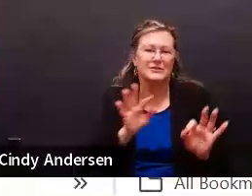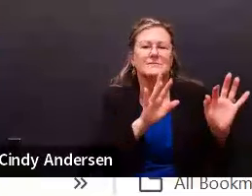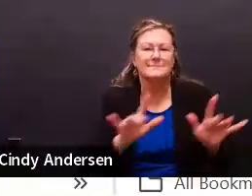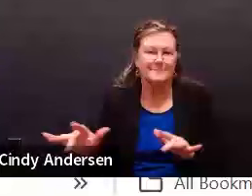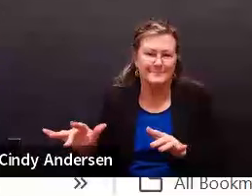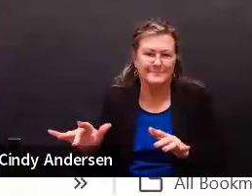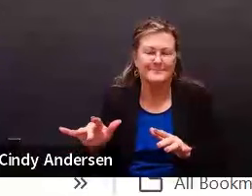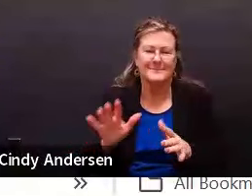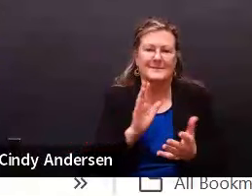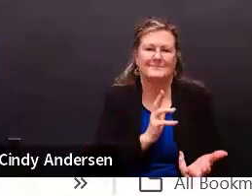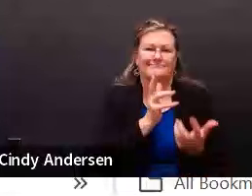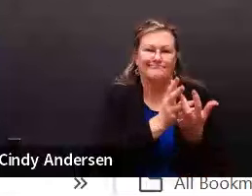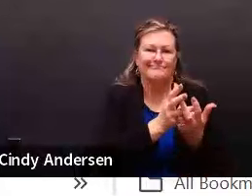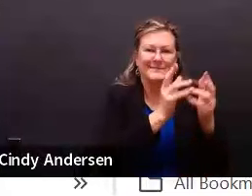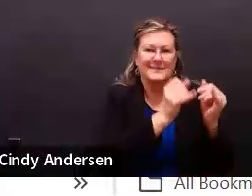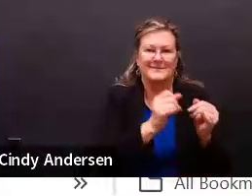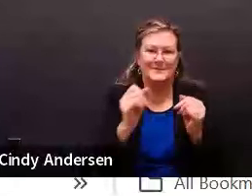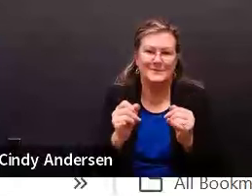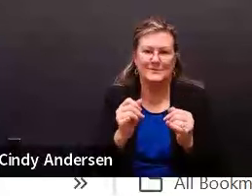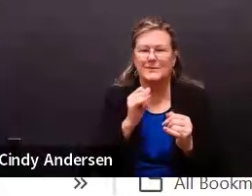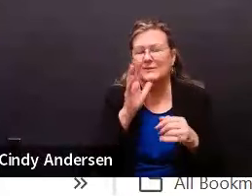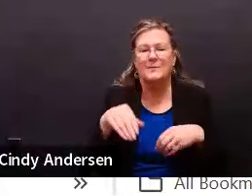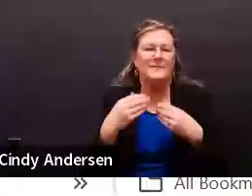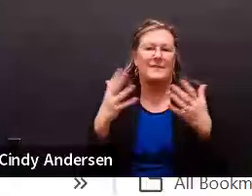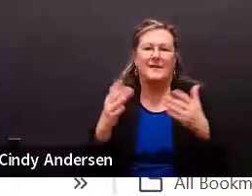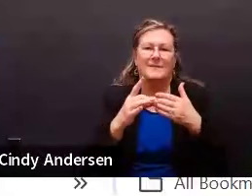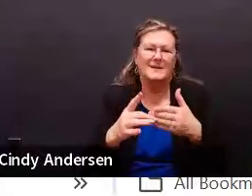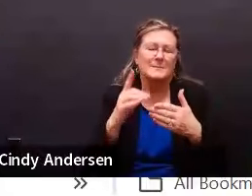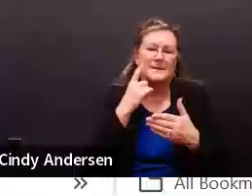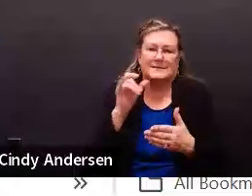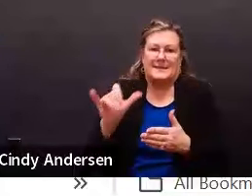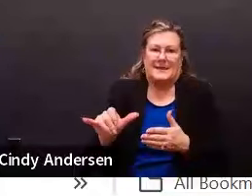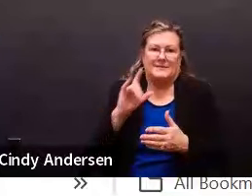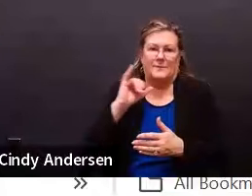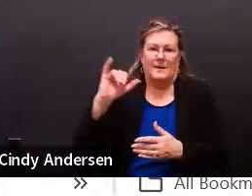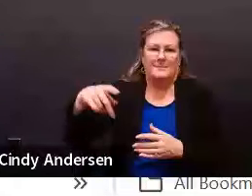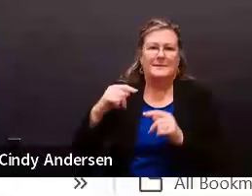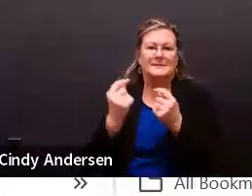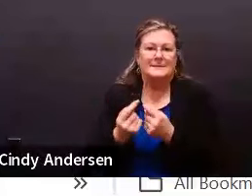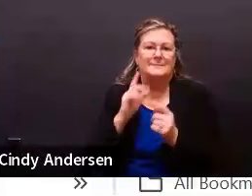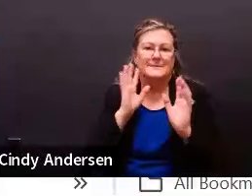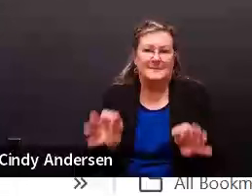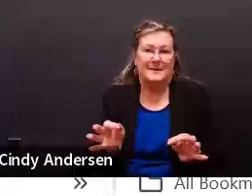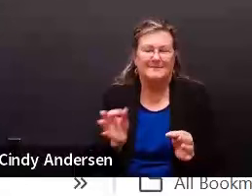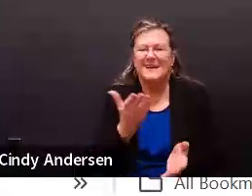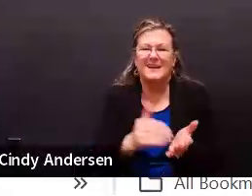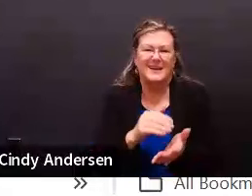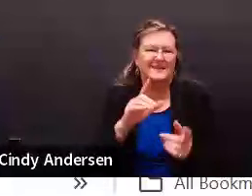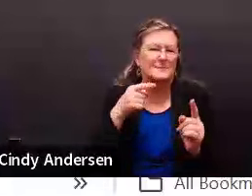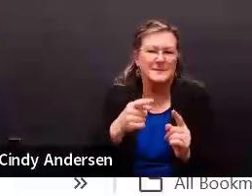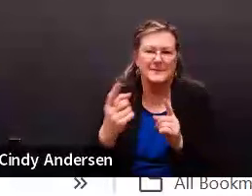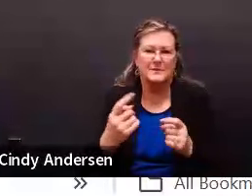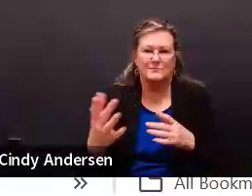that is individualized. So there isn't a lot of guidance there, because those are IEP team decisions. And again, like, if you have specific questions, please